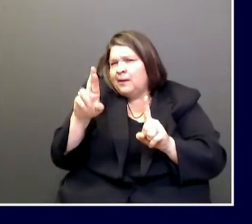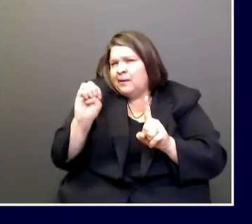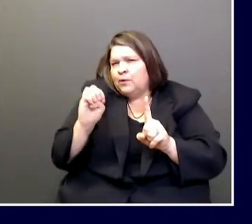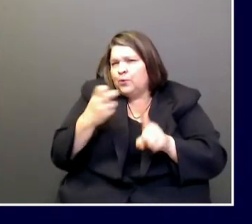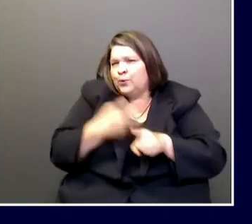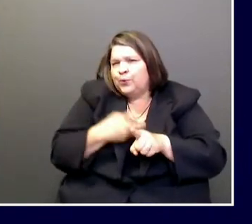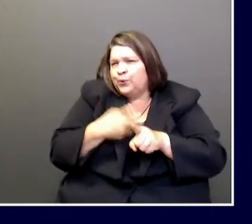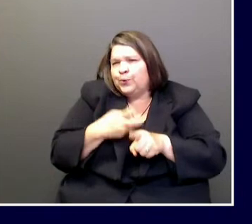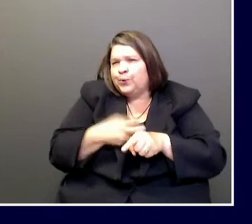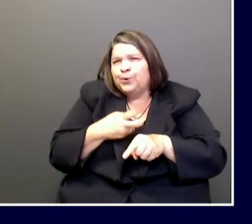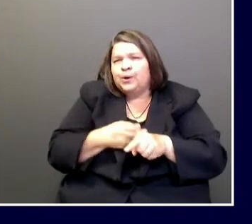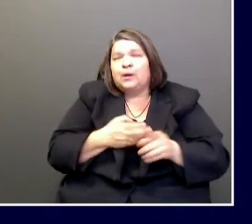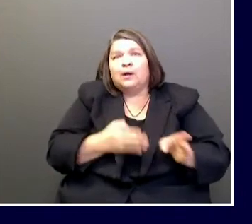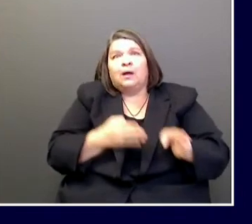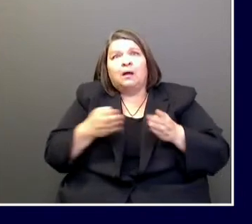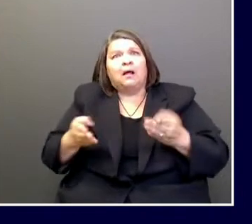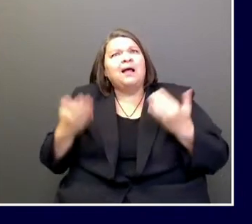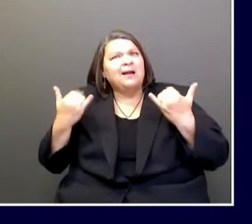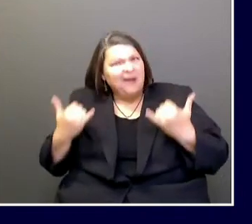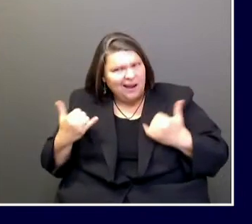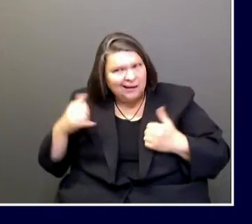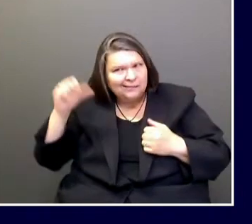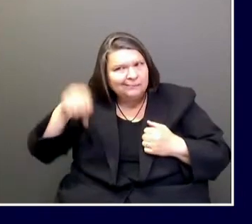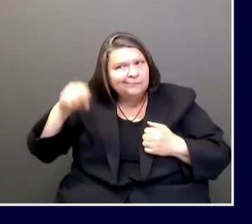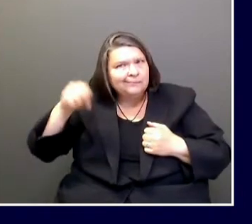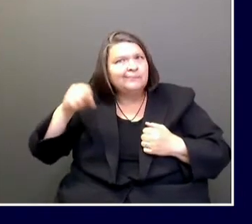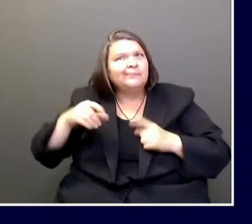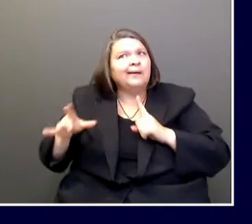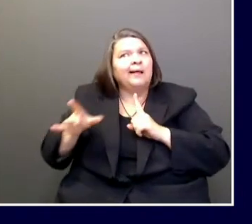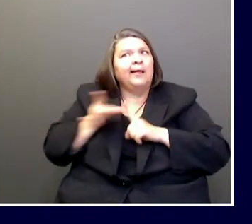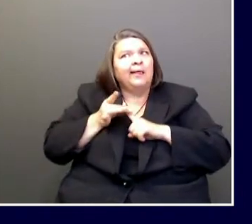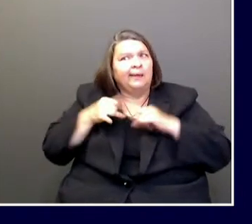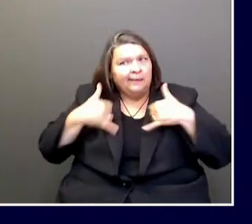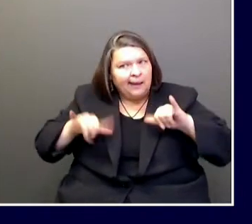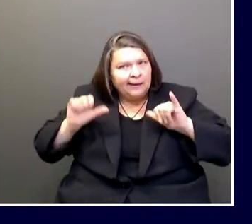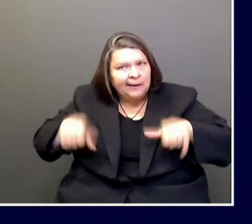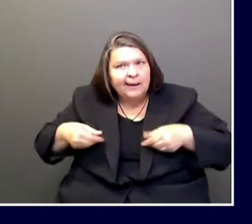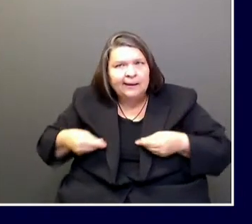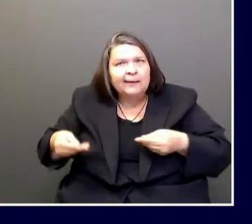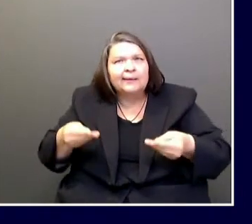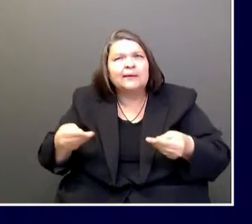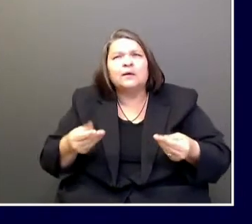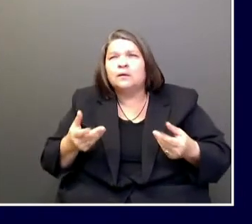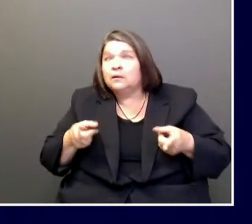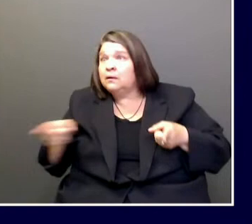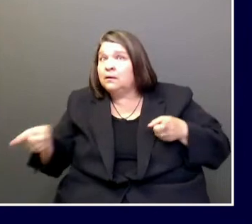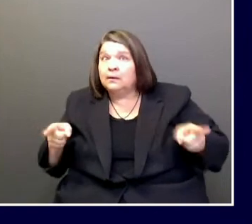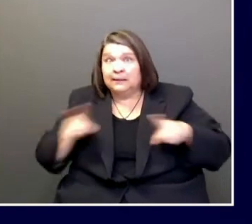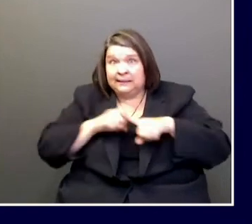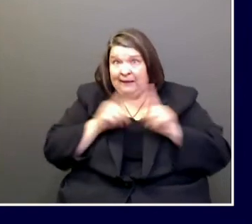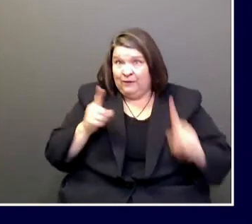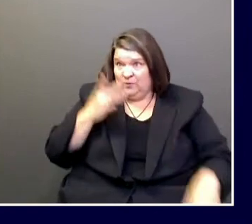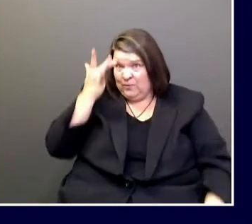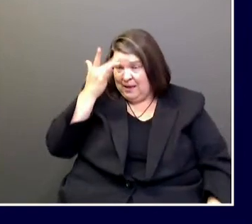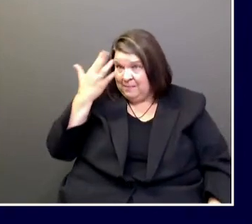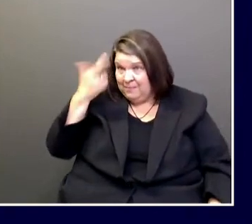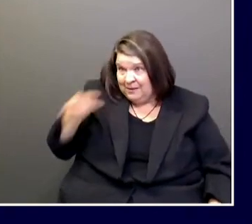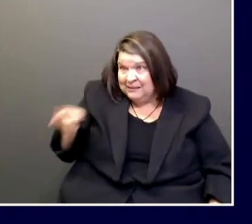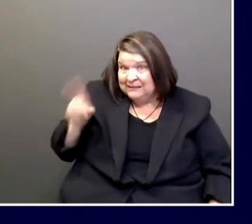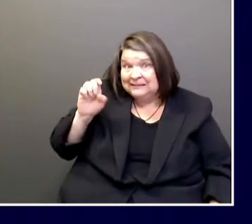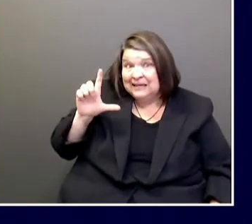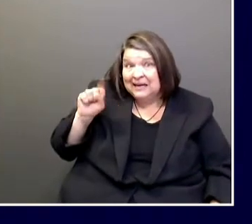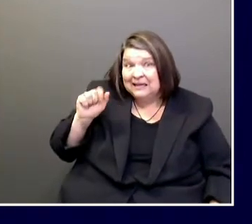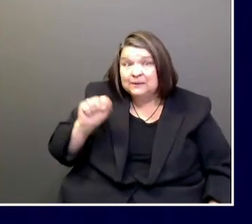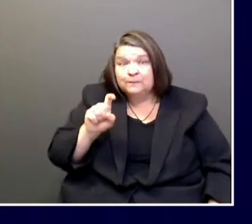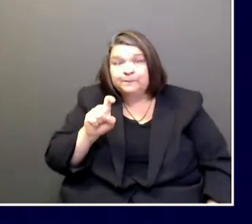variant, or are we learning more about the vaccines and their effectiveness on that front? Thank you, Chris. That's a great question. The answer is the